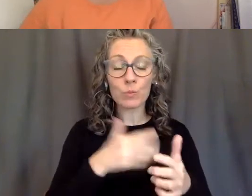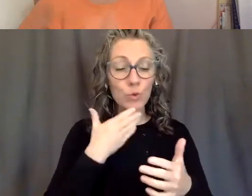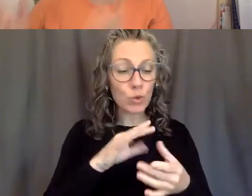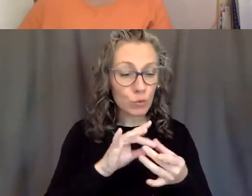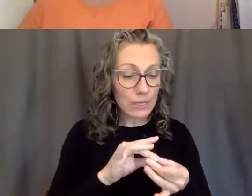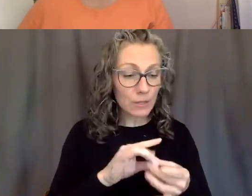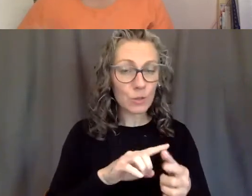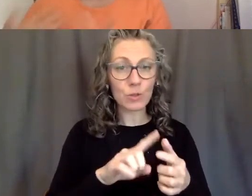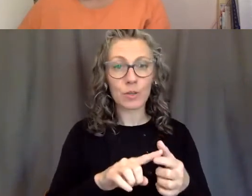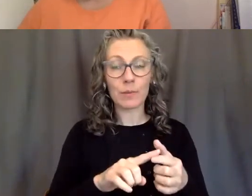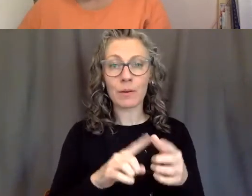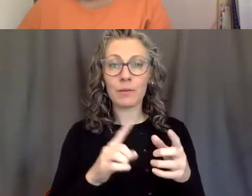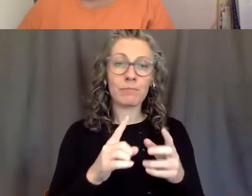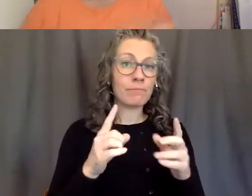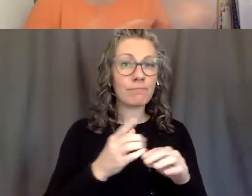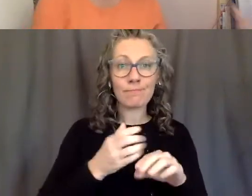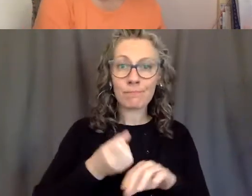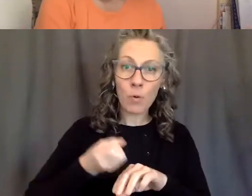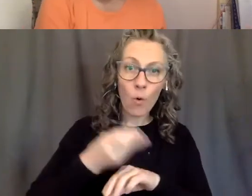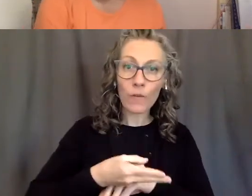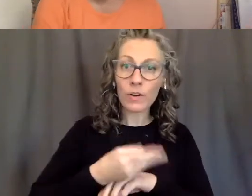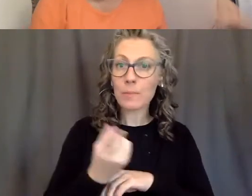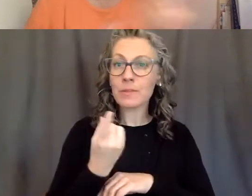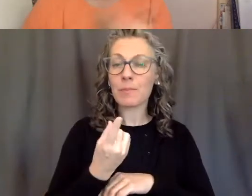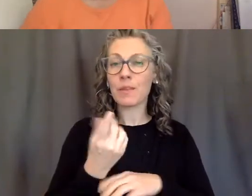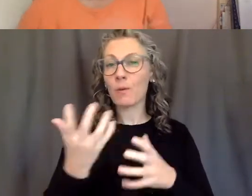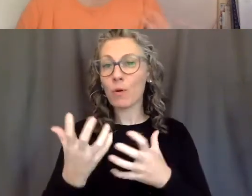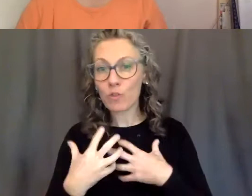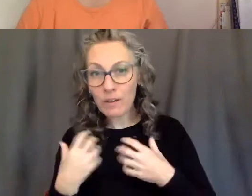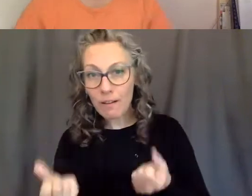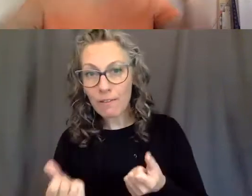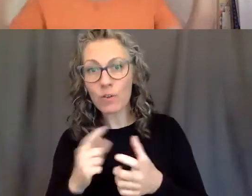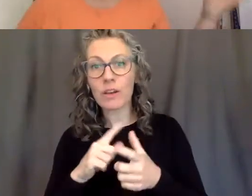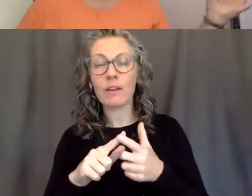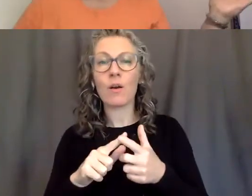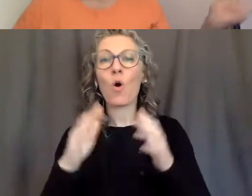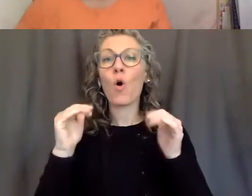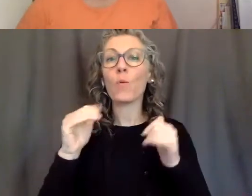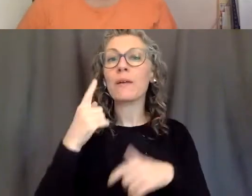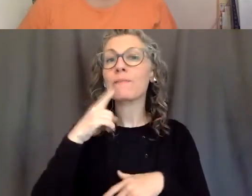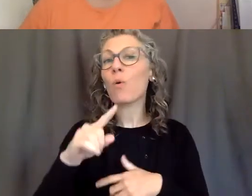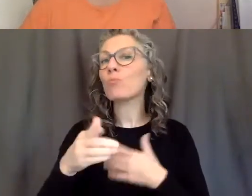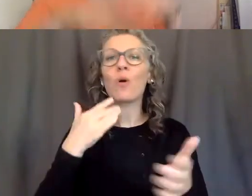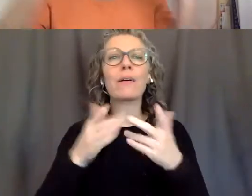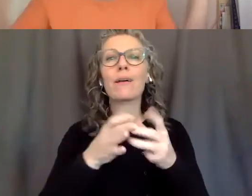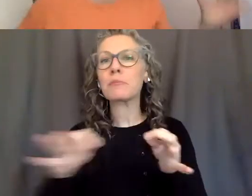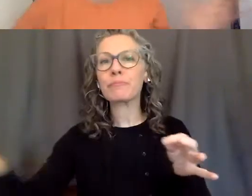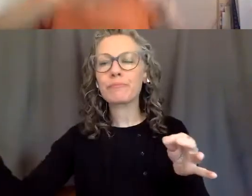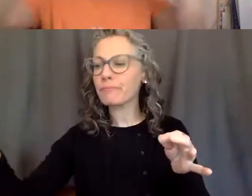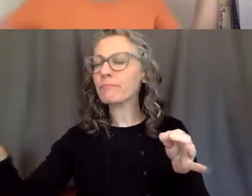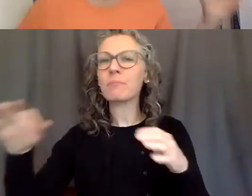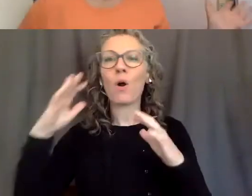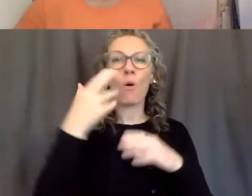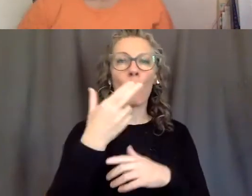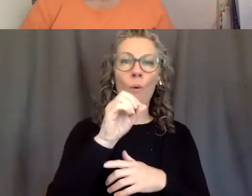I'm hoping that I can overcome this. I'm hoping for recovery. I'm hoping for whatever, right? Hope is